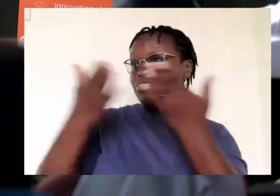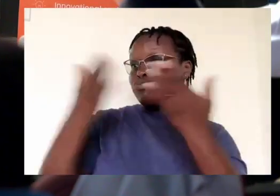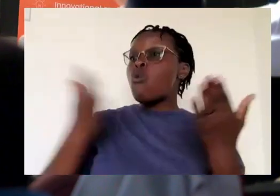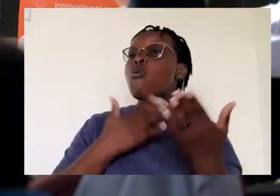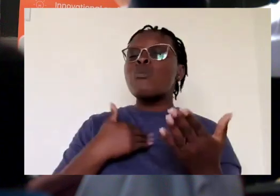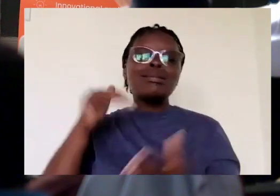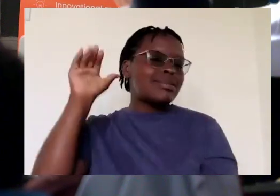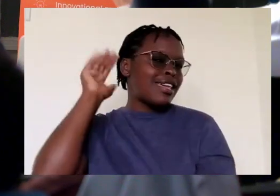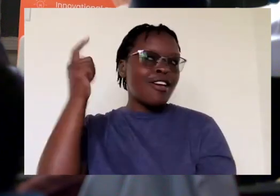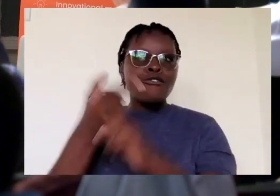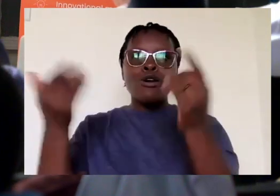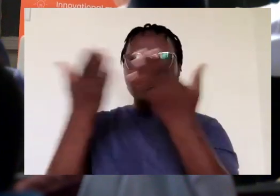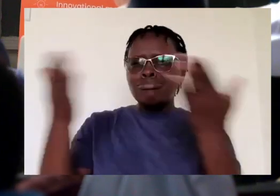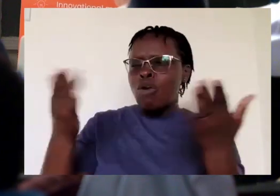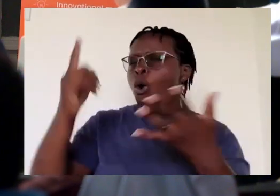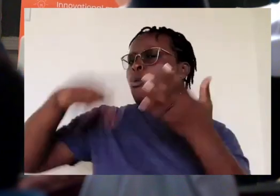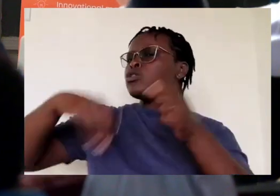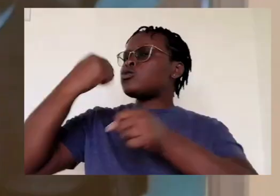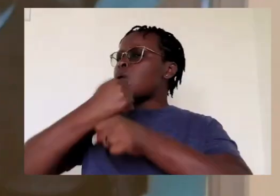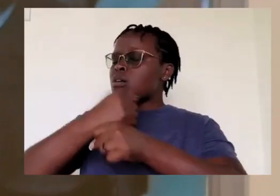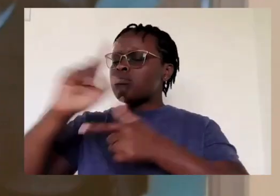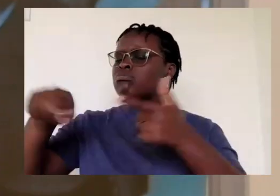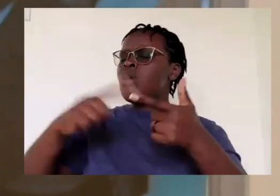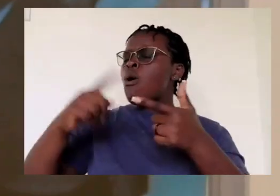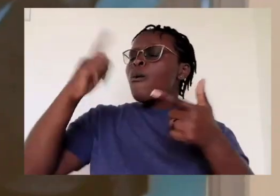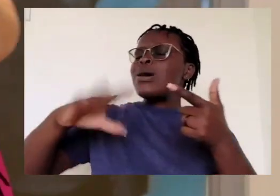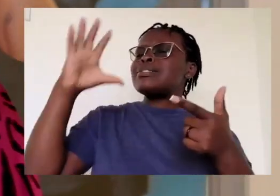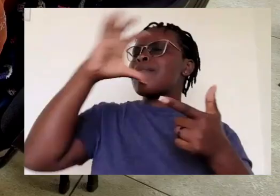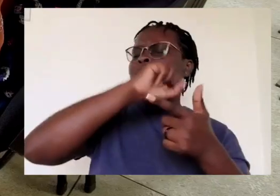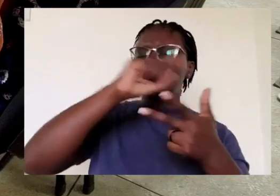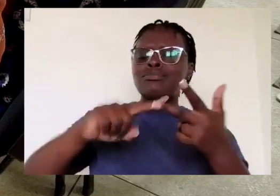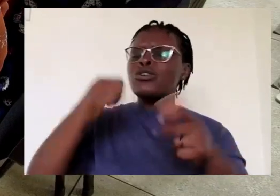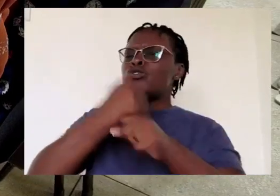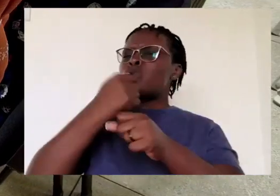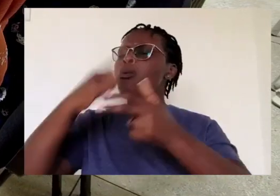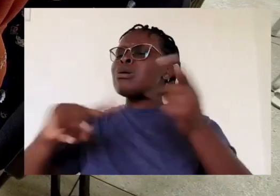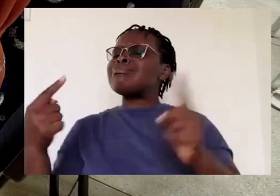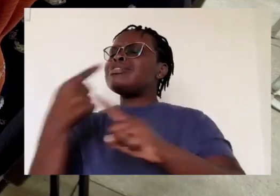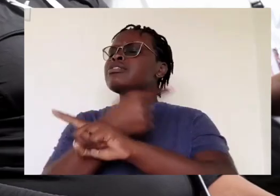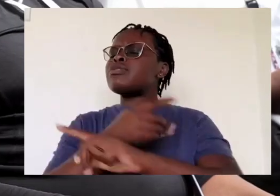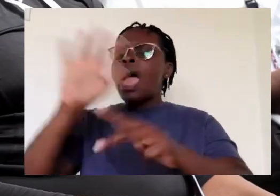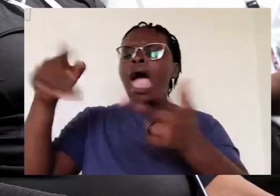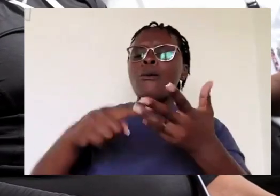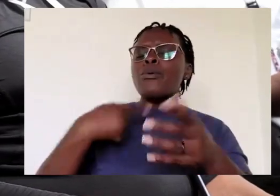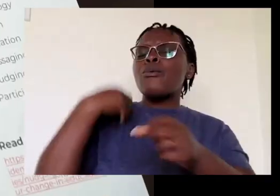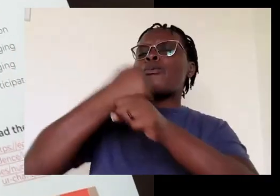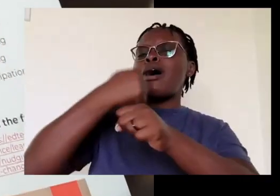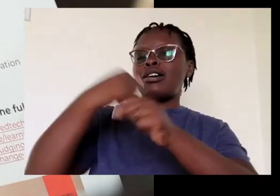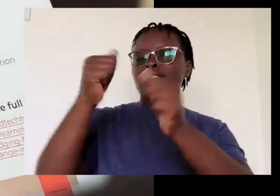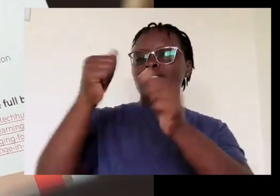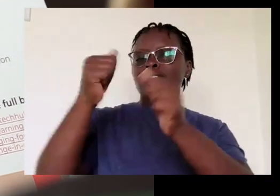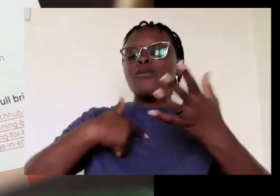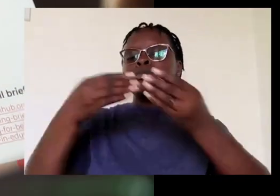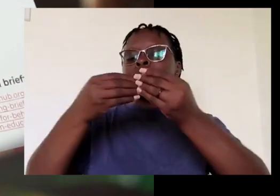to hear from you. What is working? What is missing? What do we need to do differently? Collectively, how can we solve